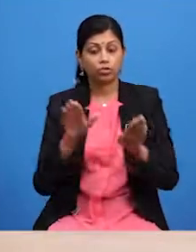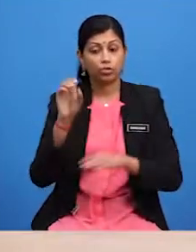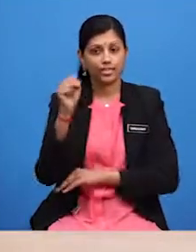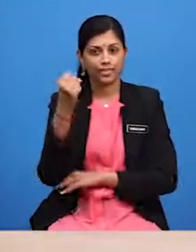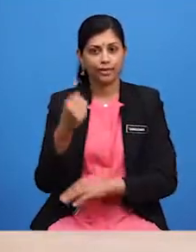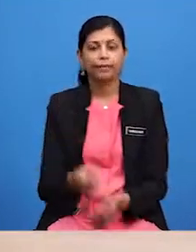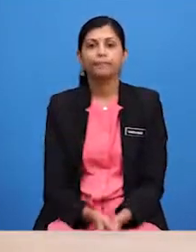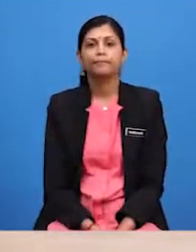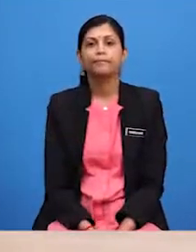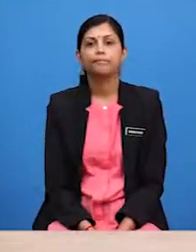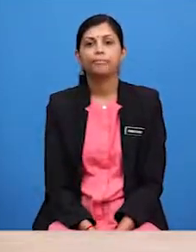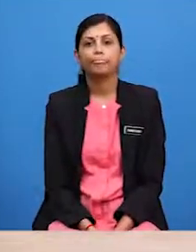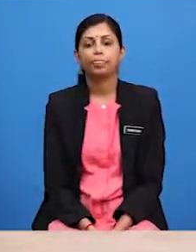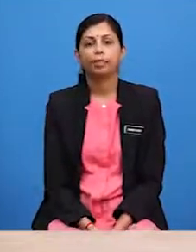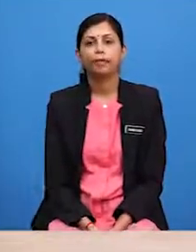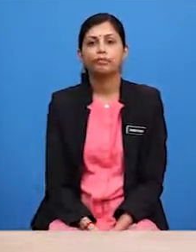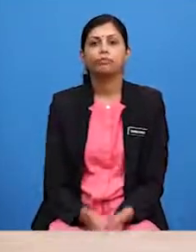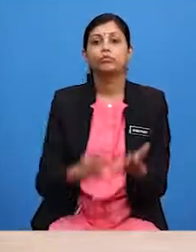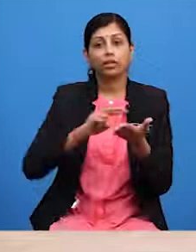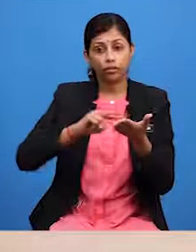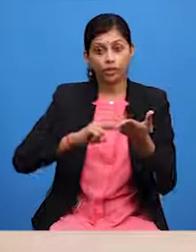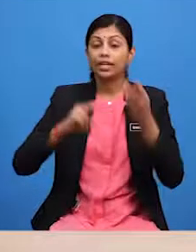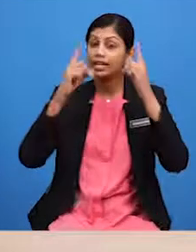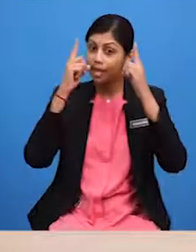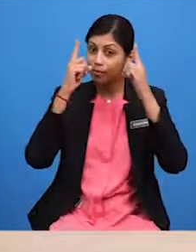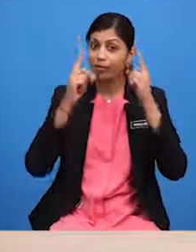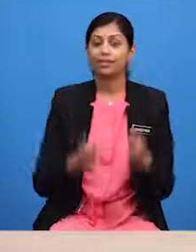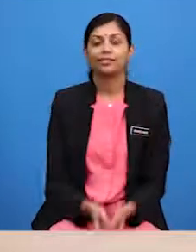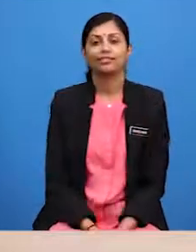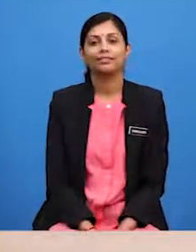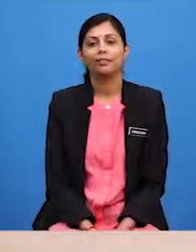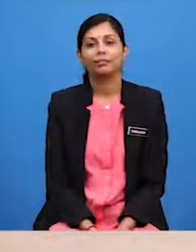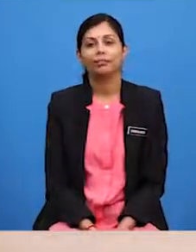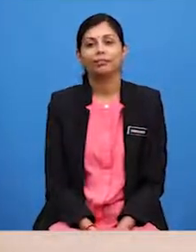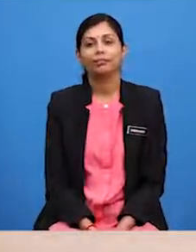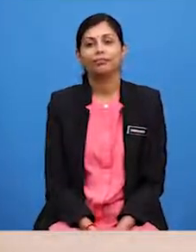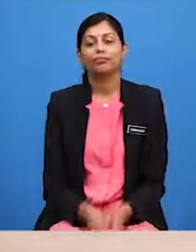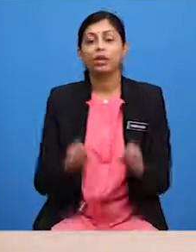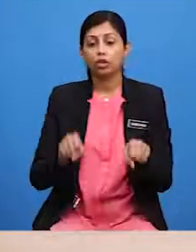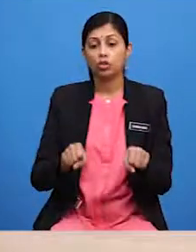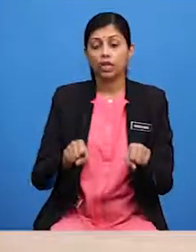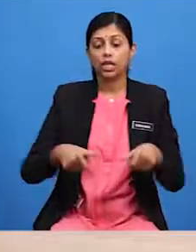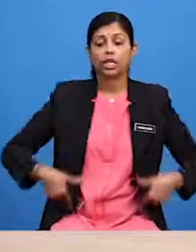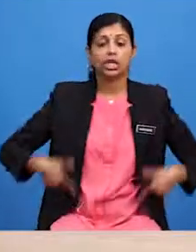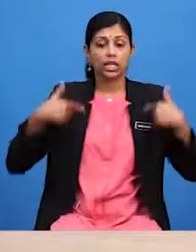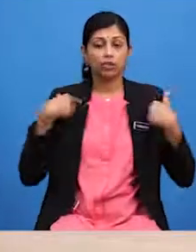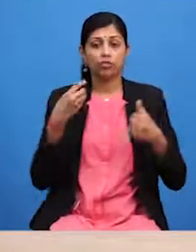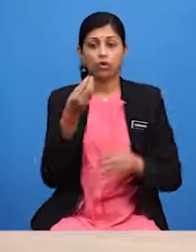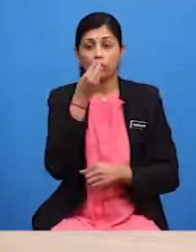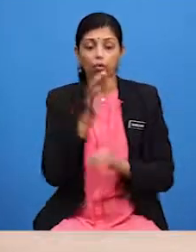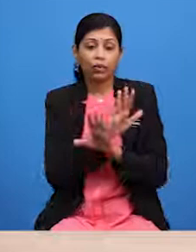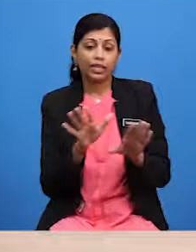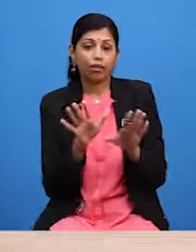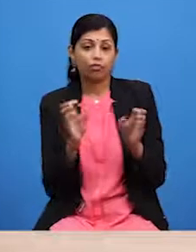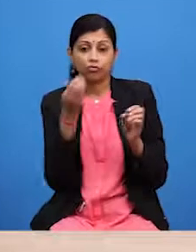Firstly, take enough water with you. You can survive for many days without food, but not